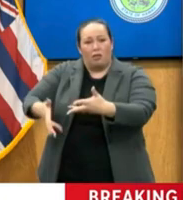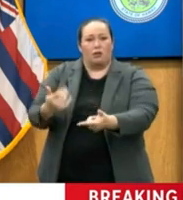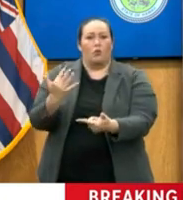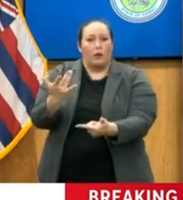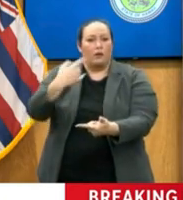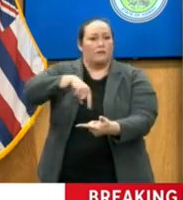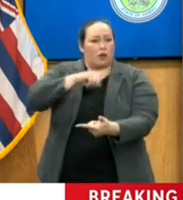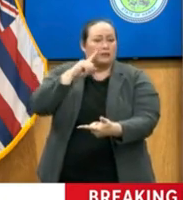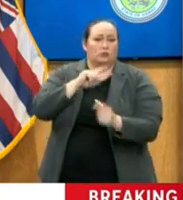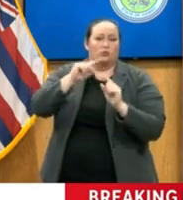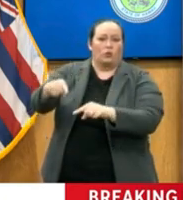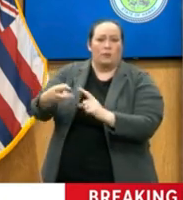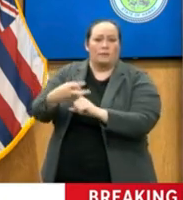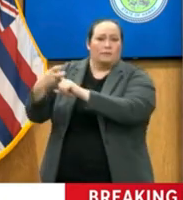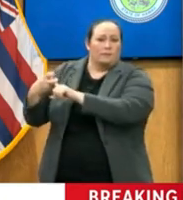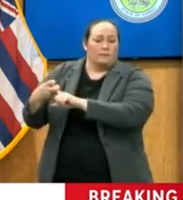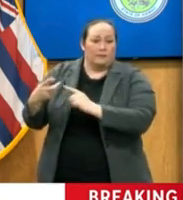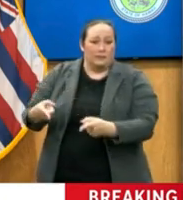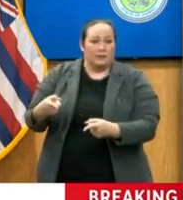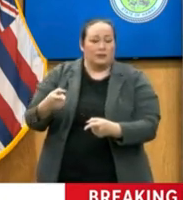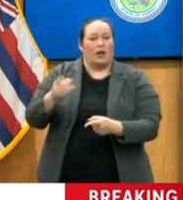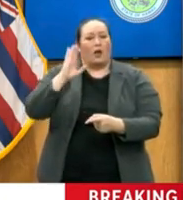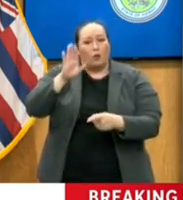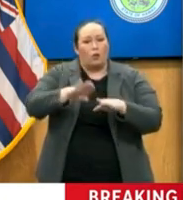as fast as I can, but I have to do it safely.